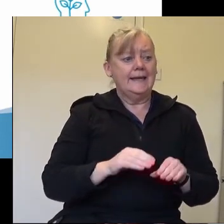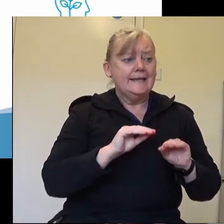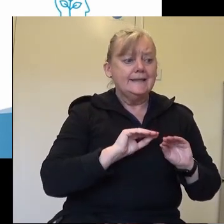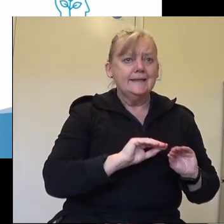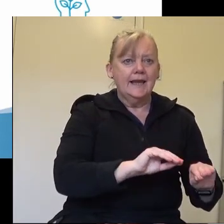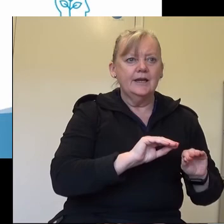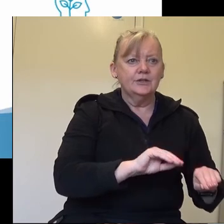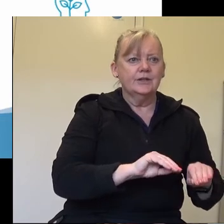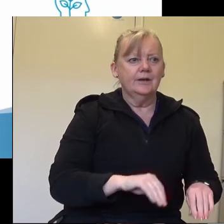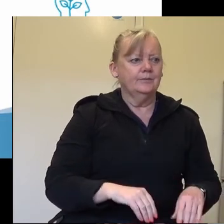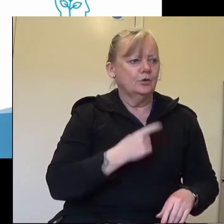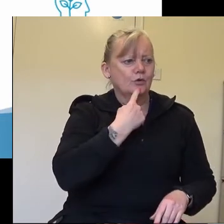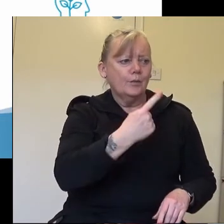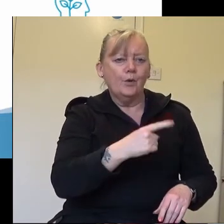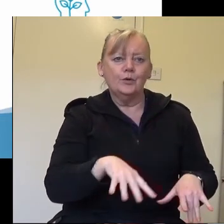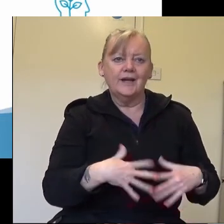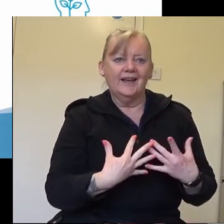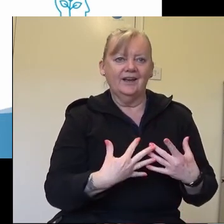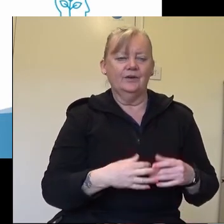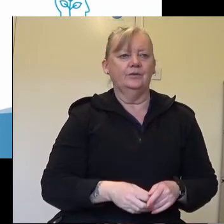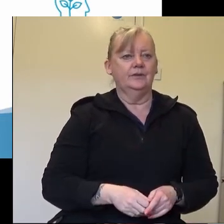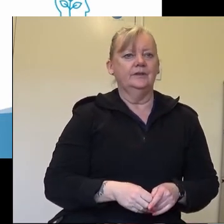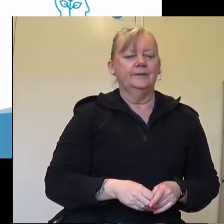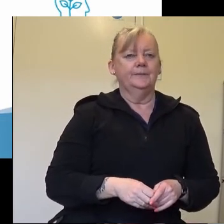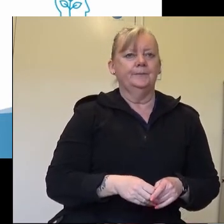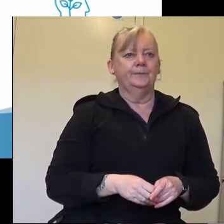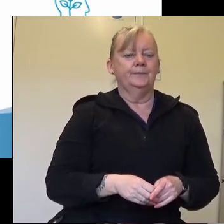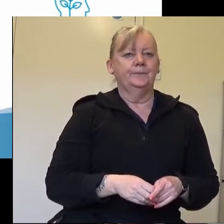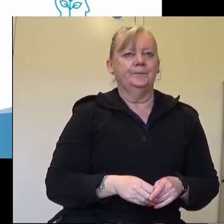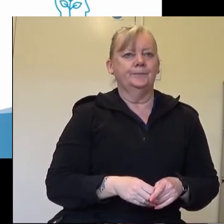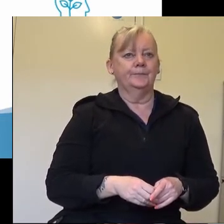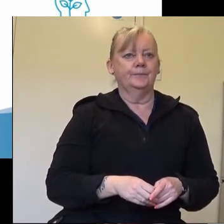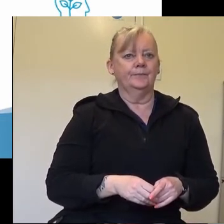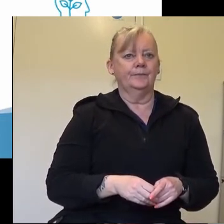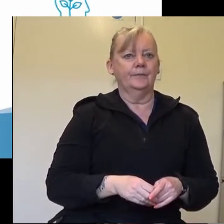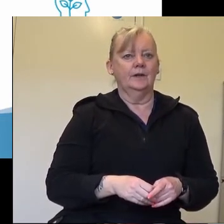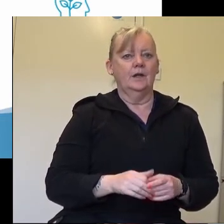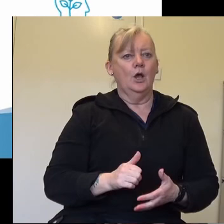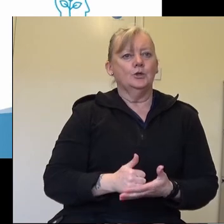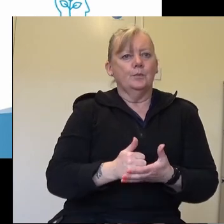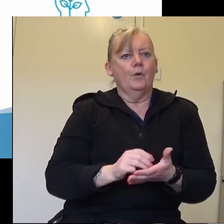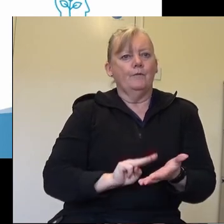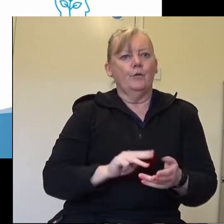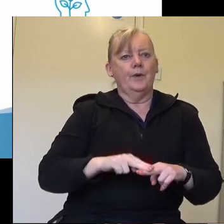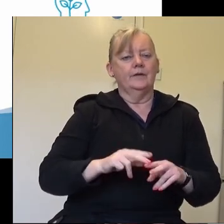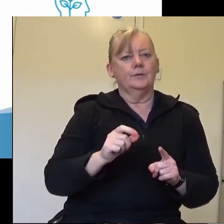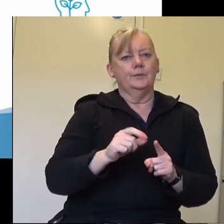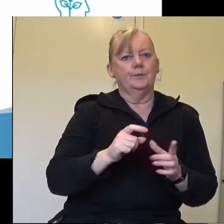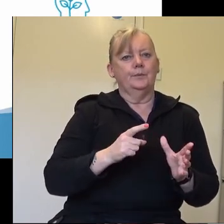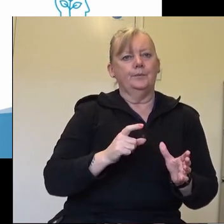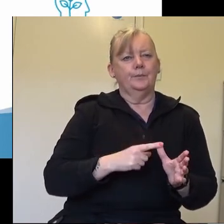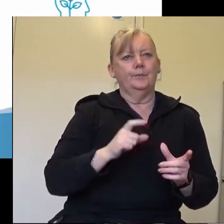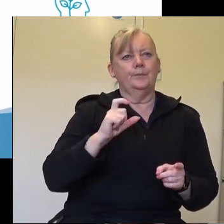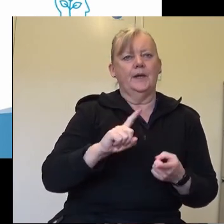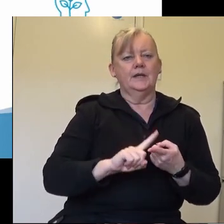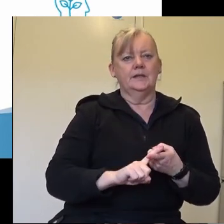please teach your children how to report on CEOP as well. They can report it as well. Support for parents with